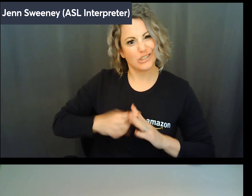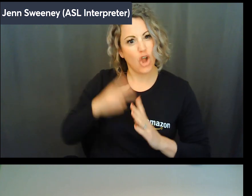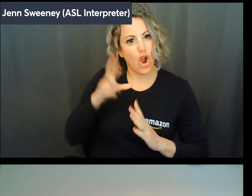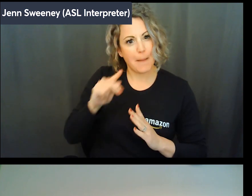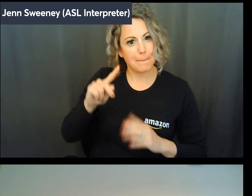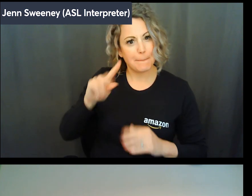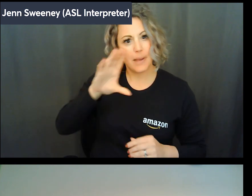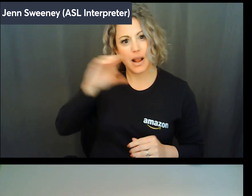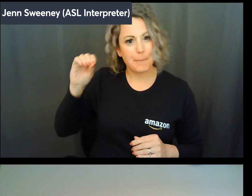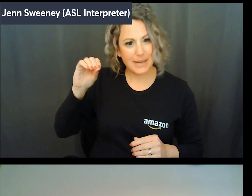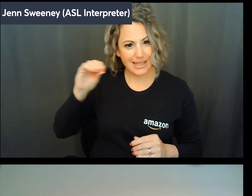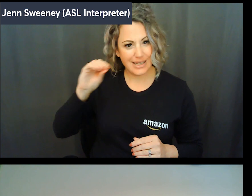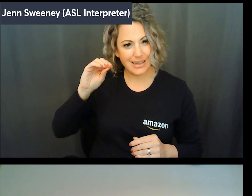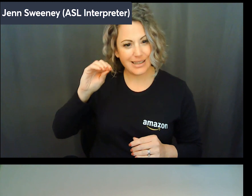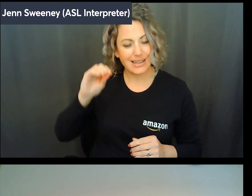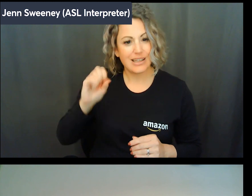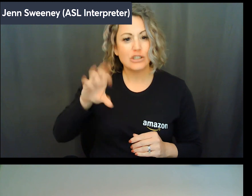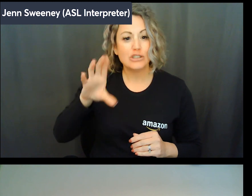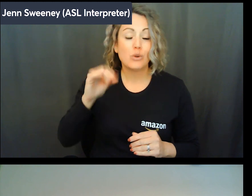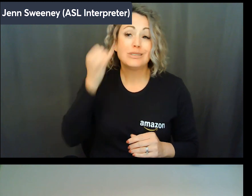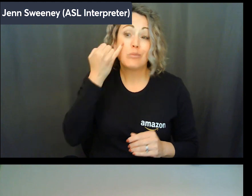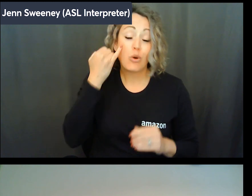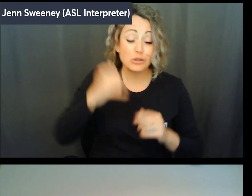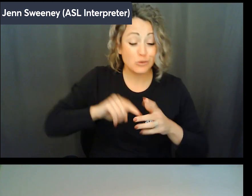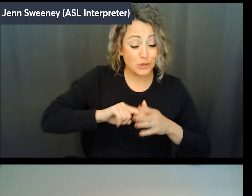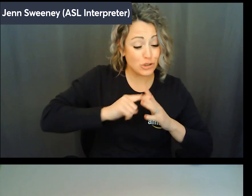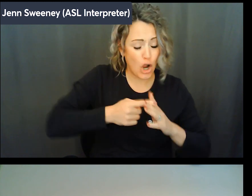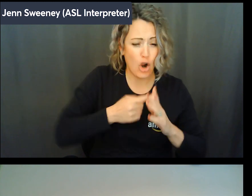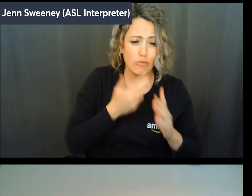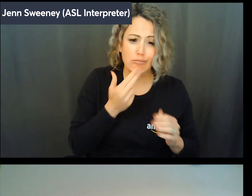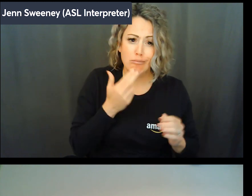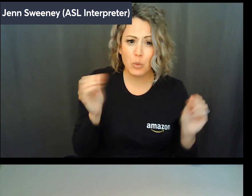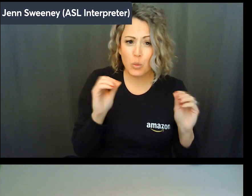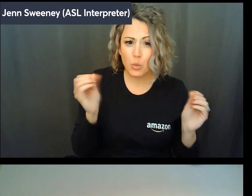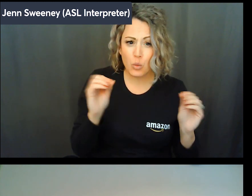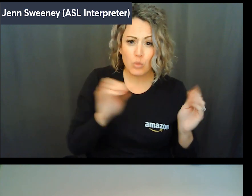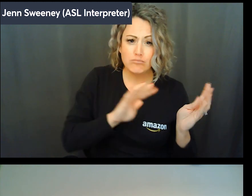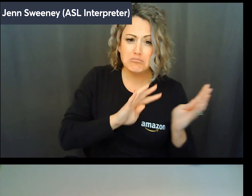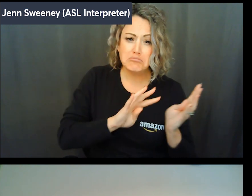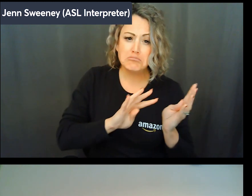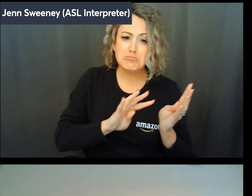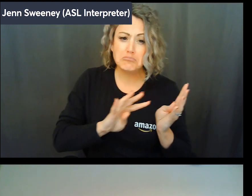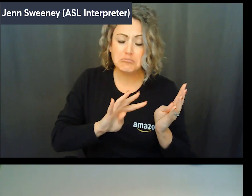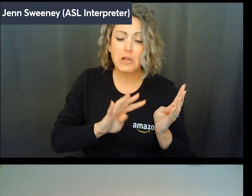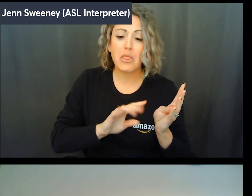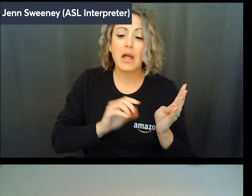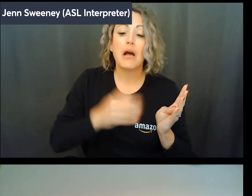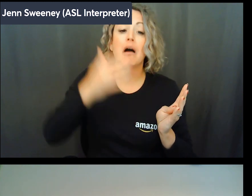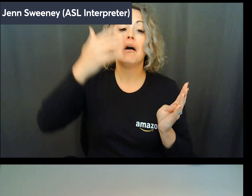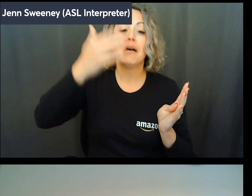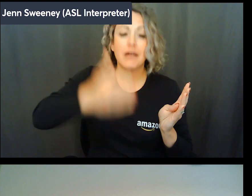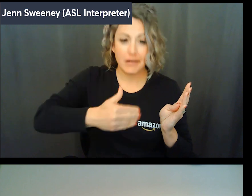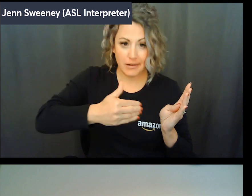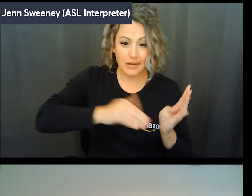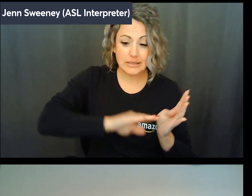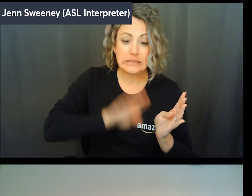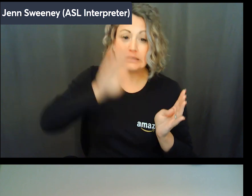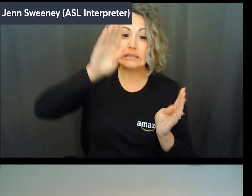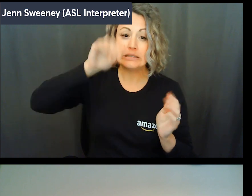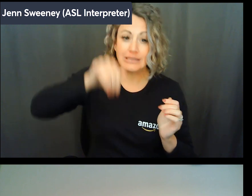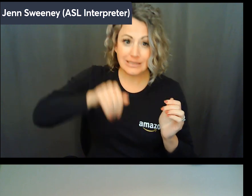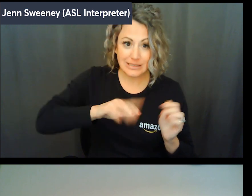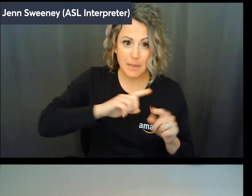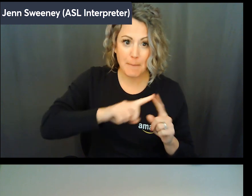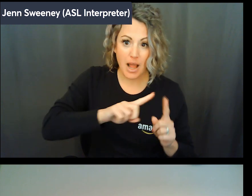as, a startup that has very little traffic. Maybe initially I'm having an occasional inferencing job coming in, and then as my